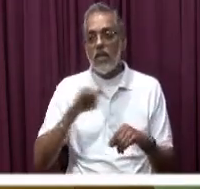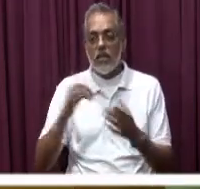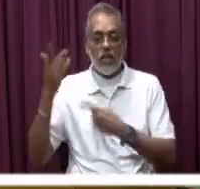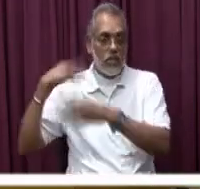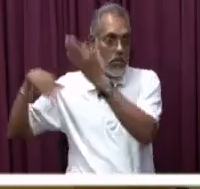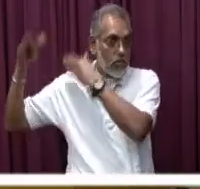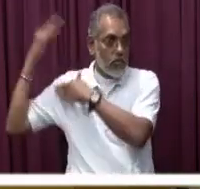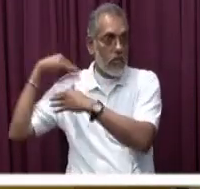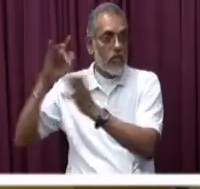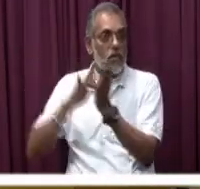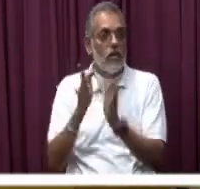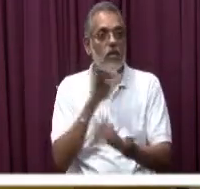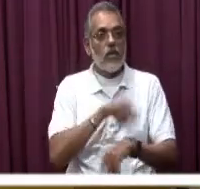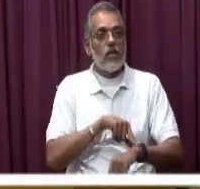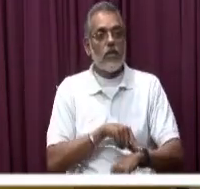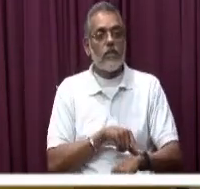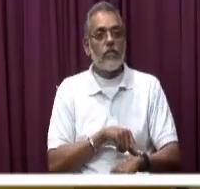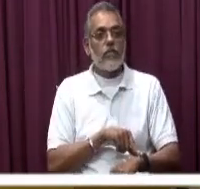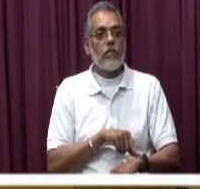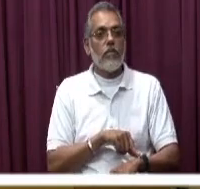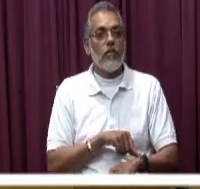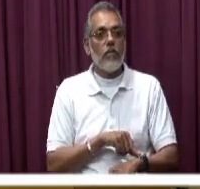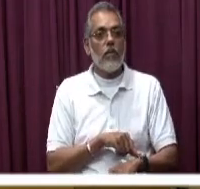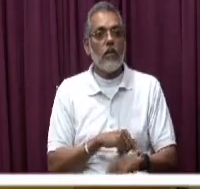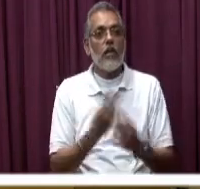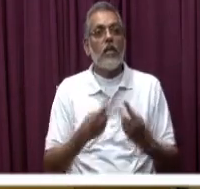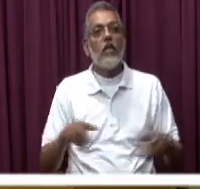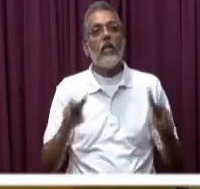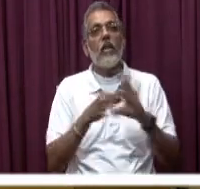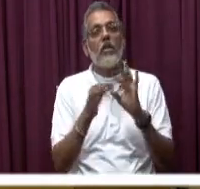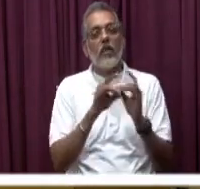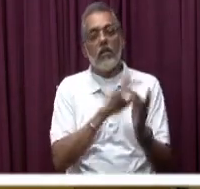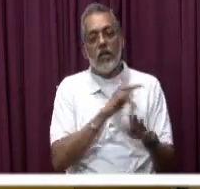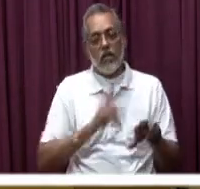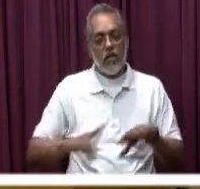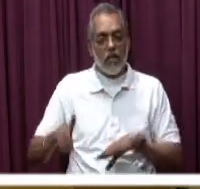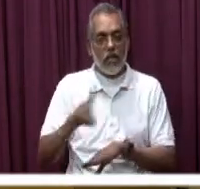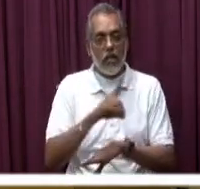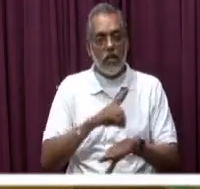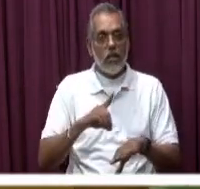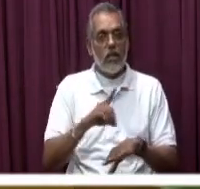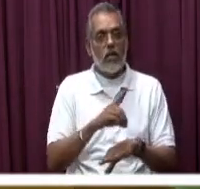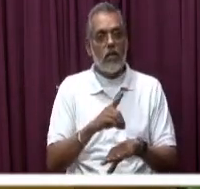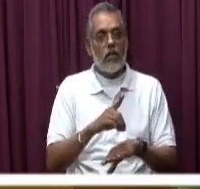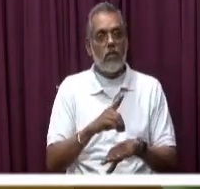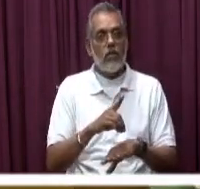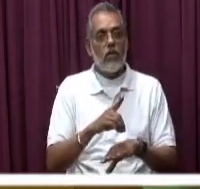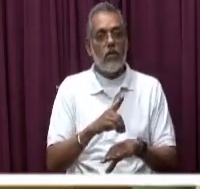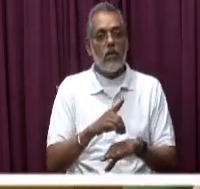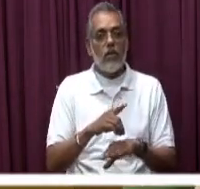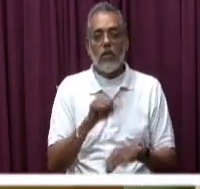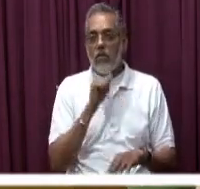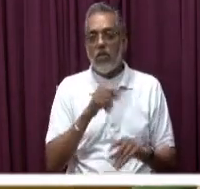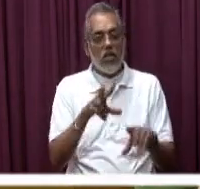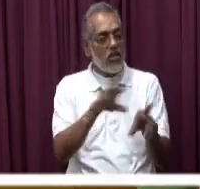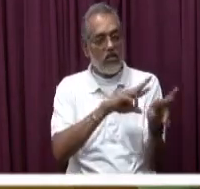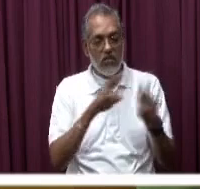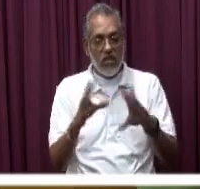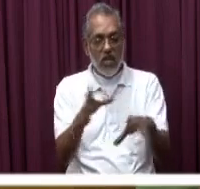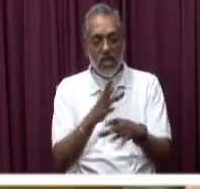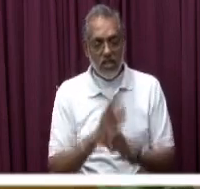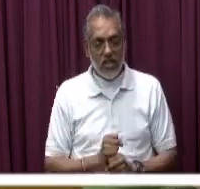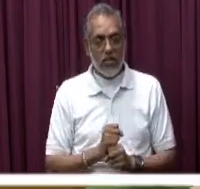of Jesus. The values of the kingdom were not being accepted readily. Matthew writes